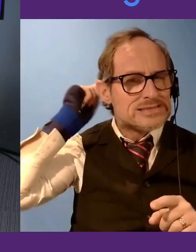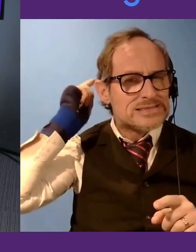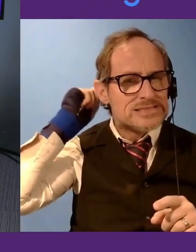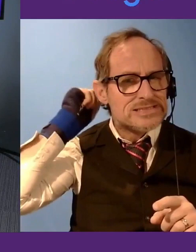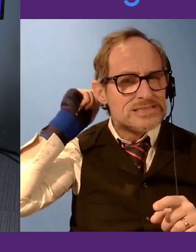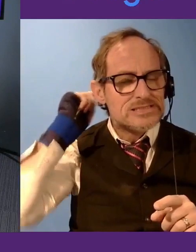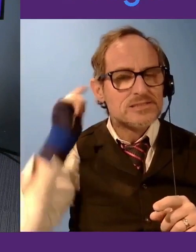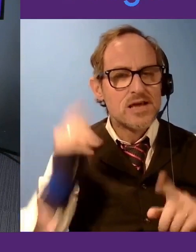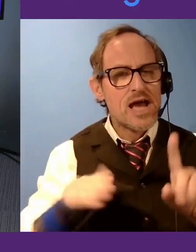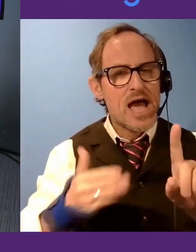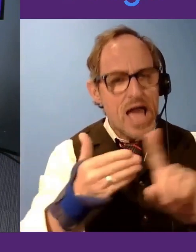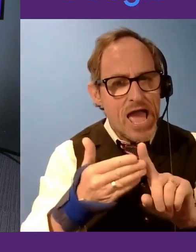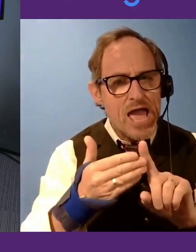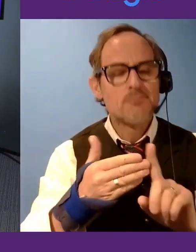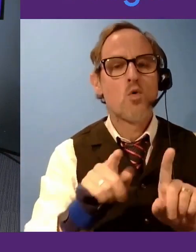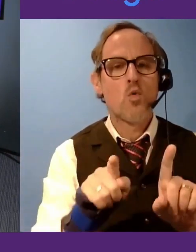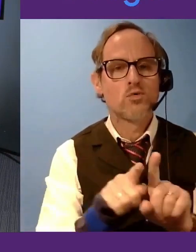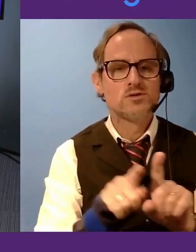produce.